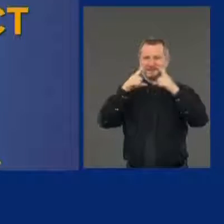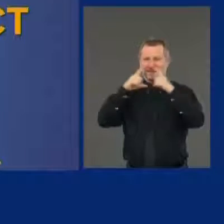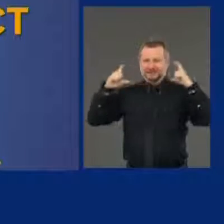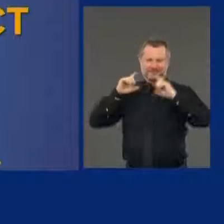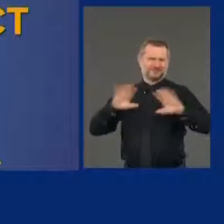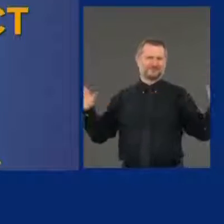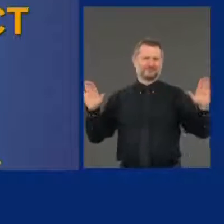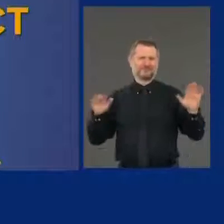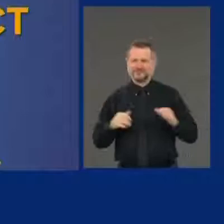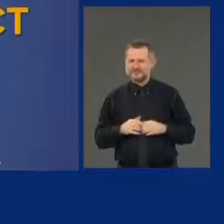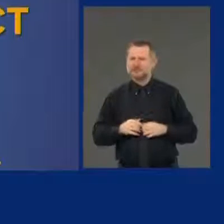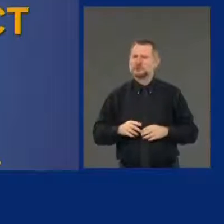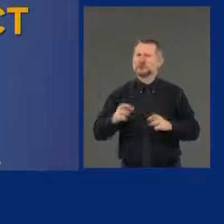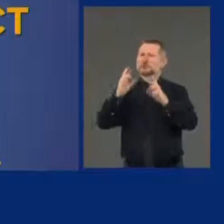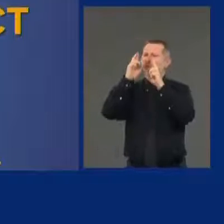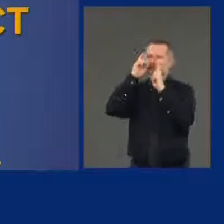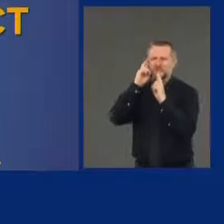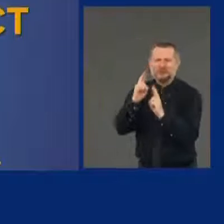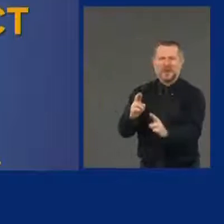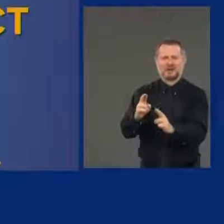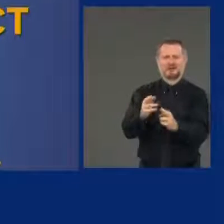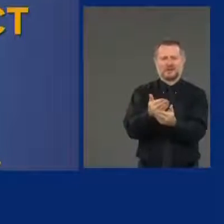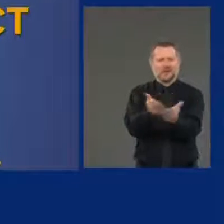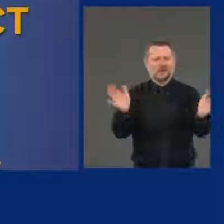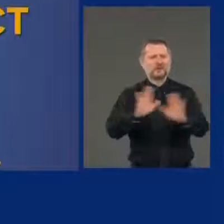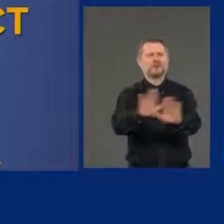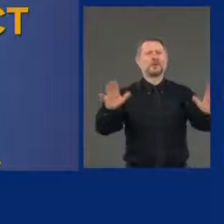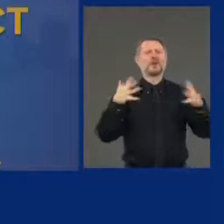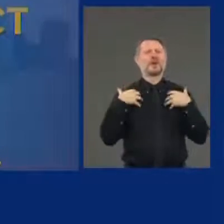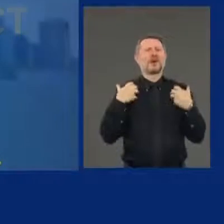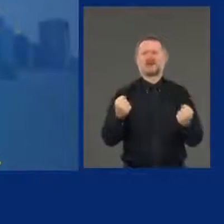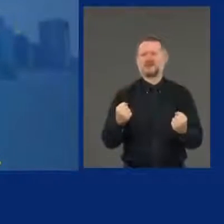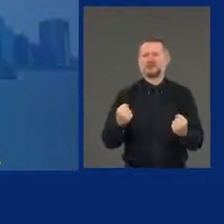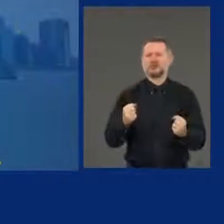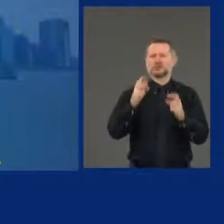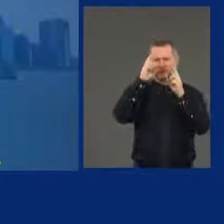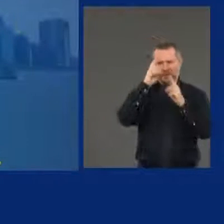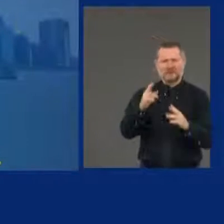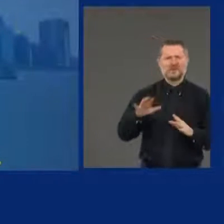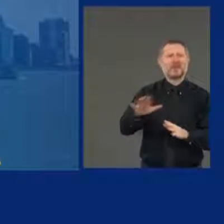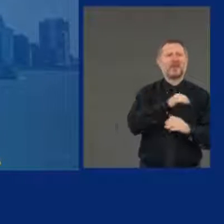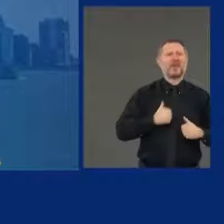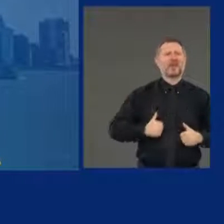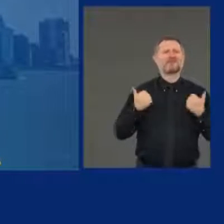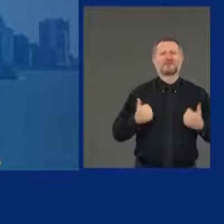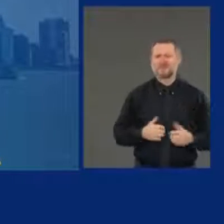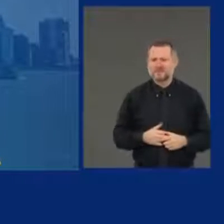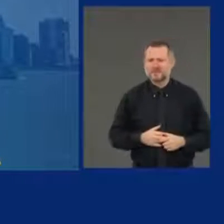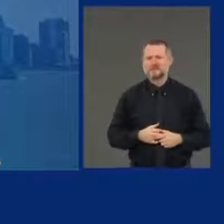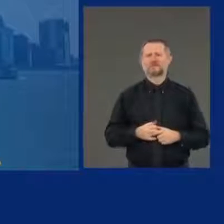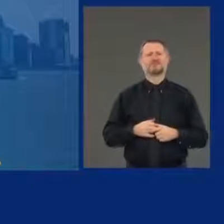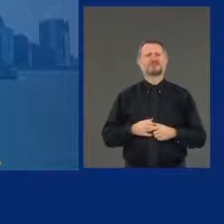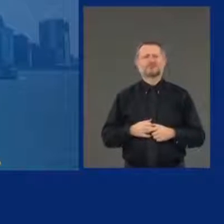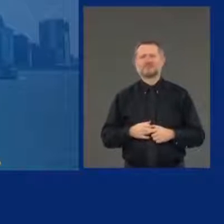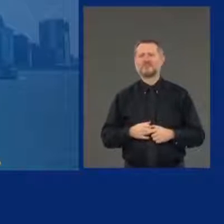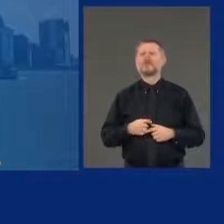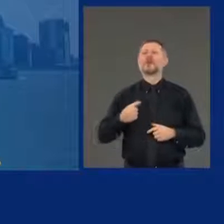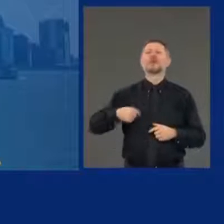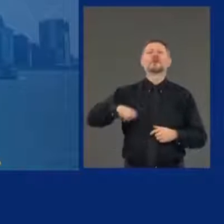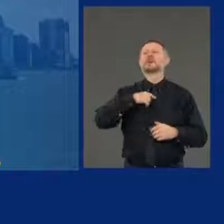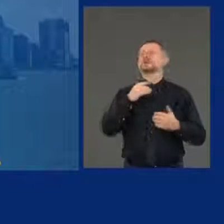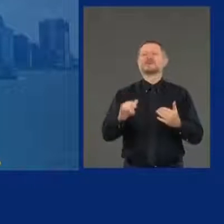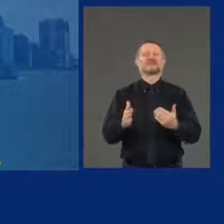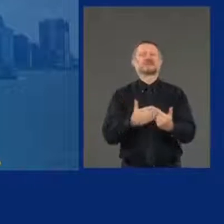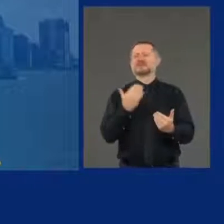And respect people's health, and respect people's lives. We're not asking for much.